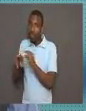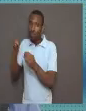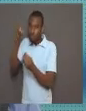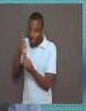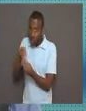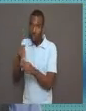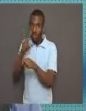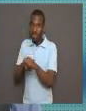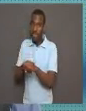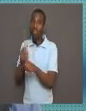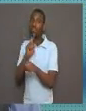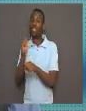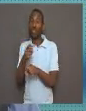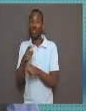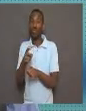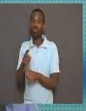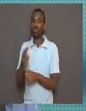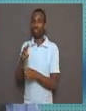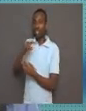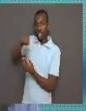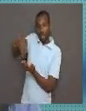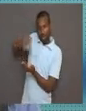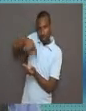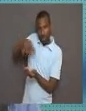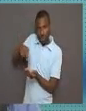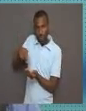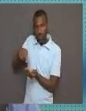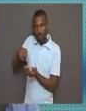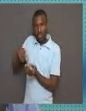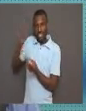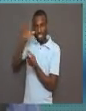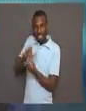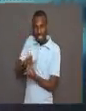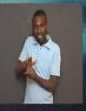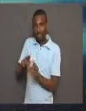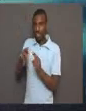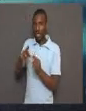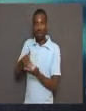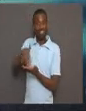point where it became more dense than the egg.